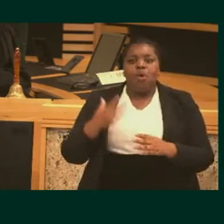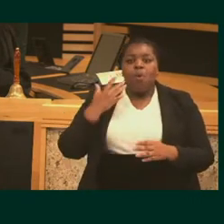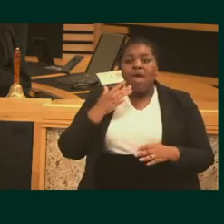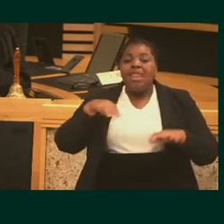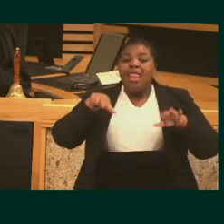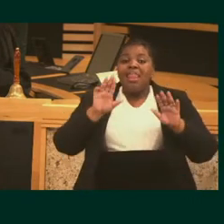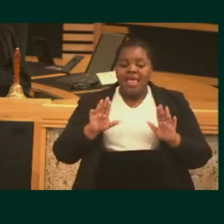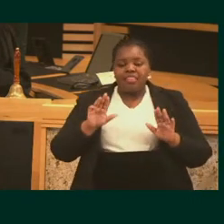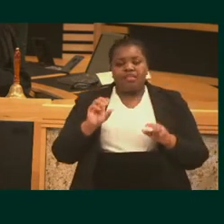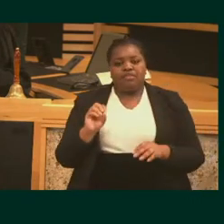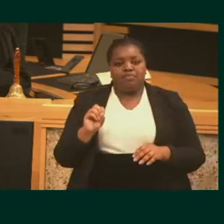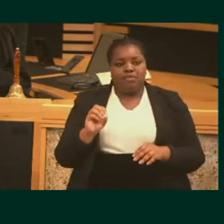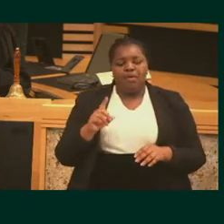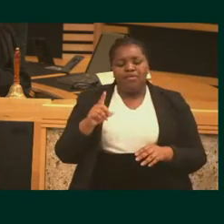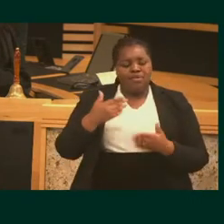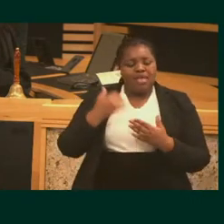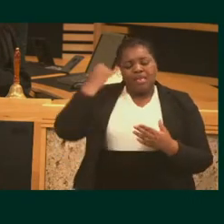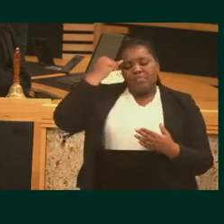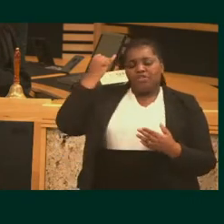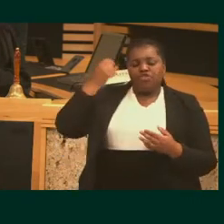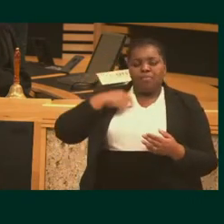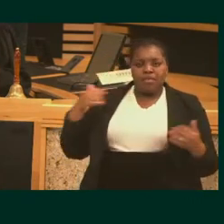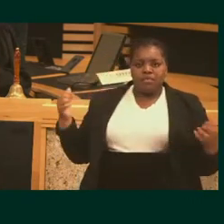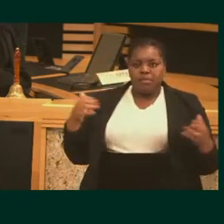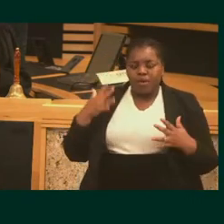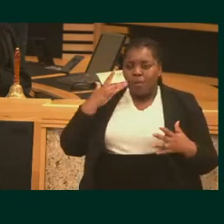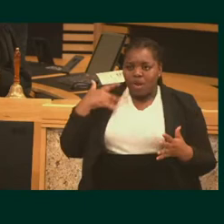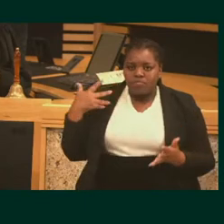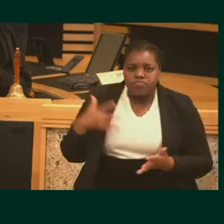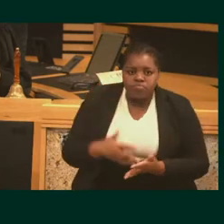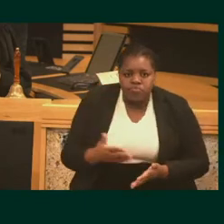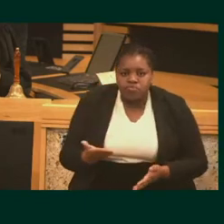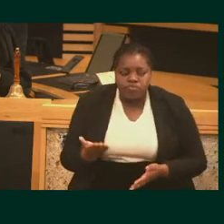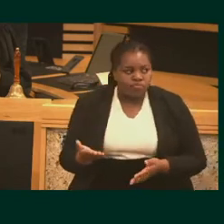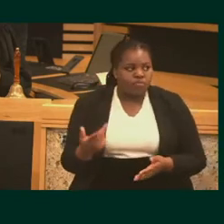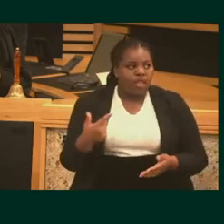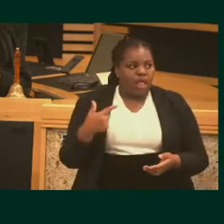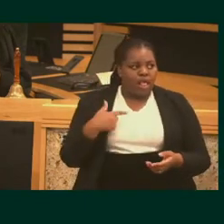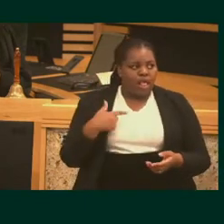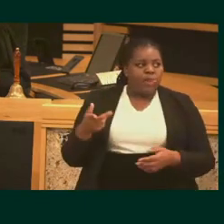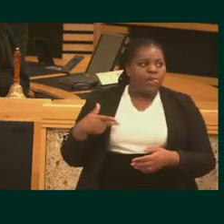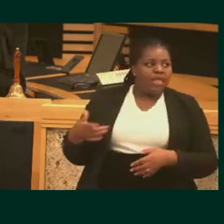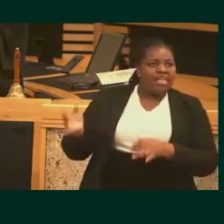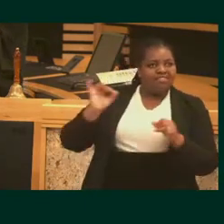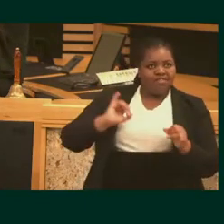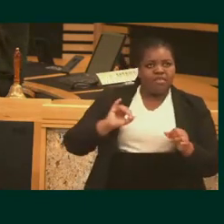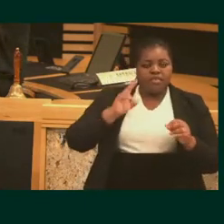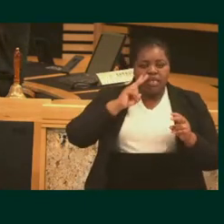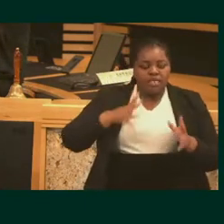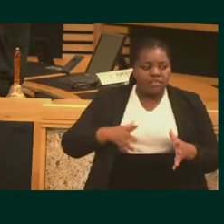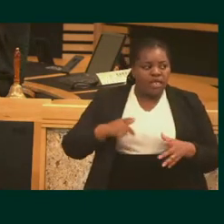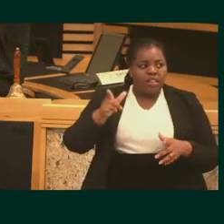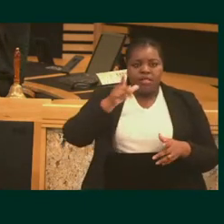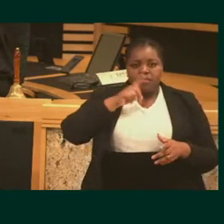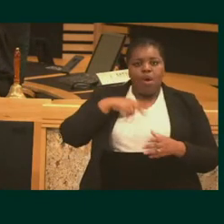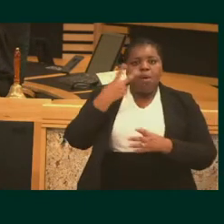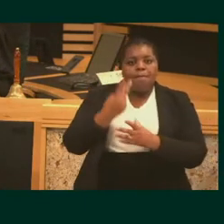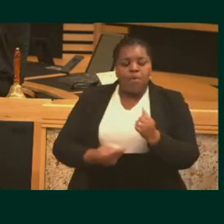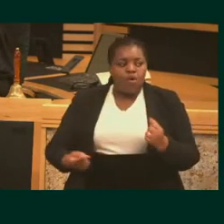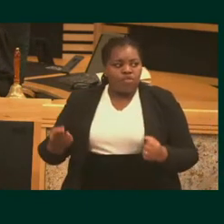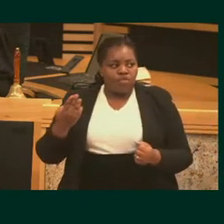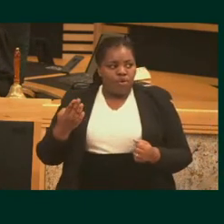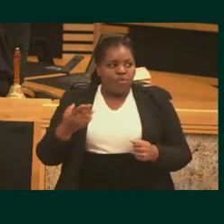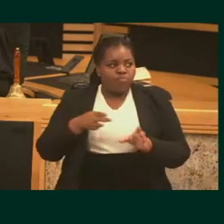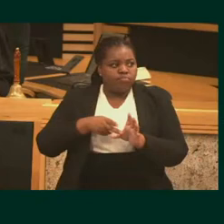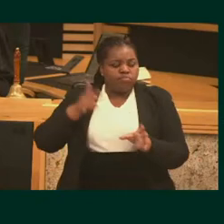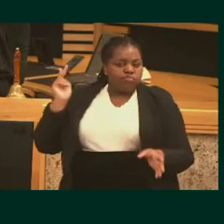of September you can imagine my surprise when I arrived at the seminar also as an invited guest and was told that both of them had pulled out